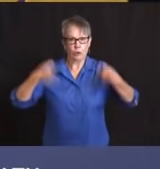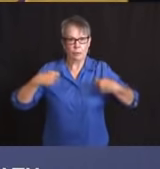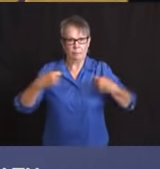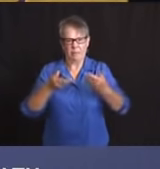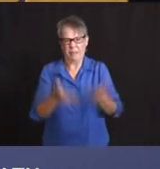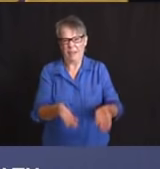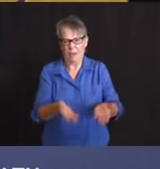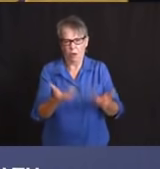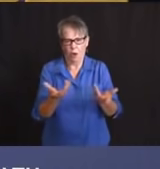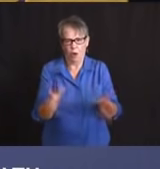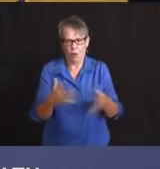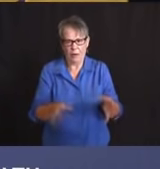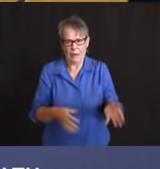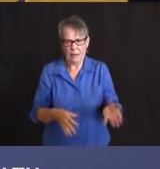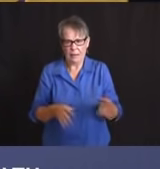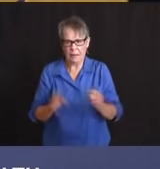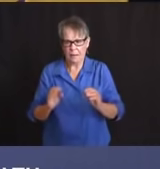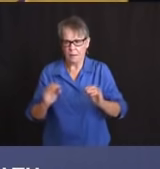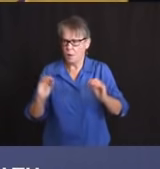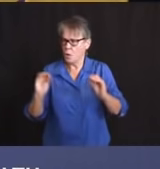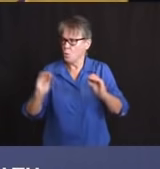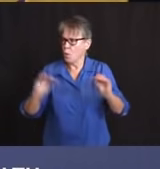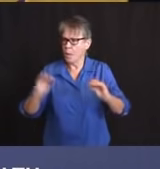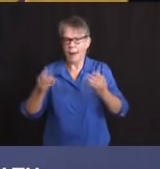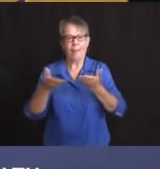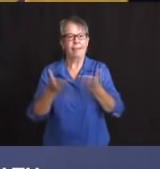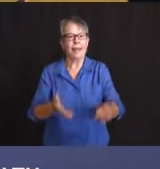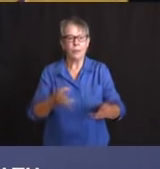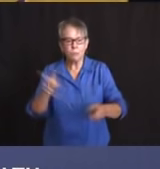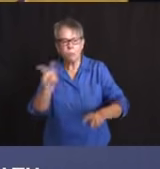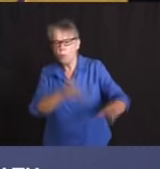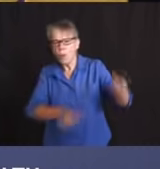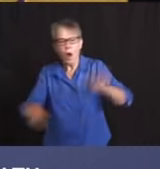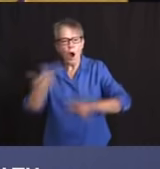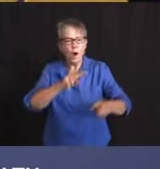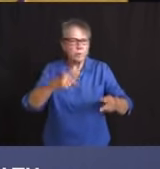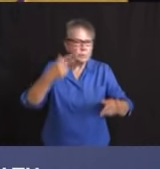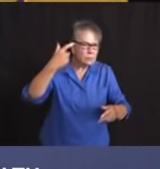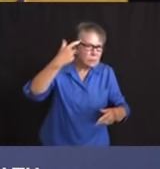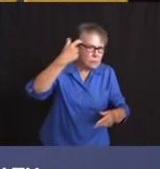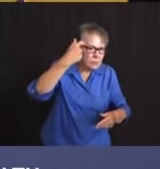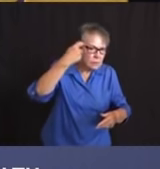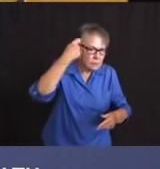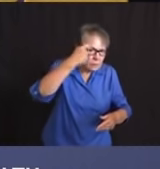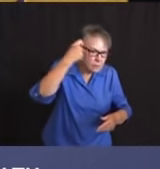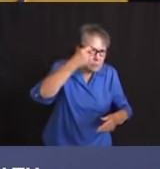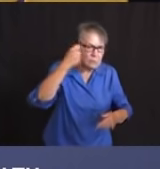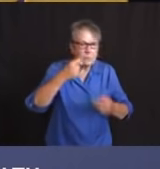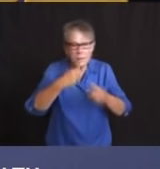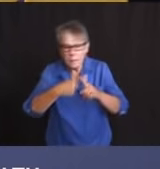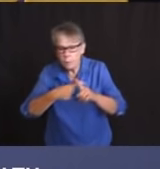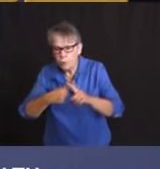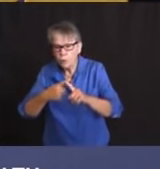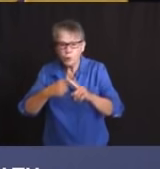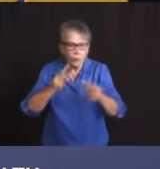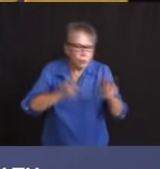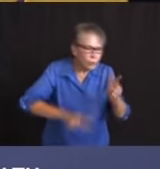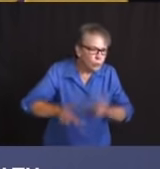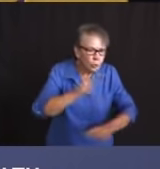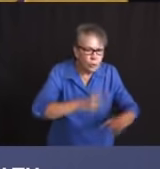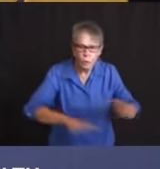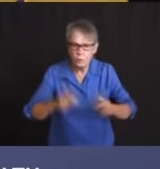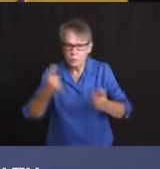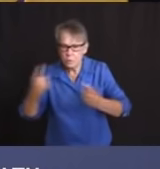saying that she thinks, and I don't want to put words in your mouth, Commissioner, but you were telling me that this is really, it comes down to